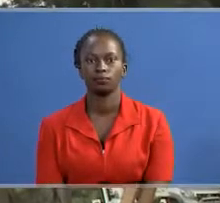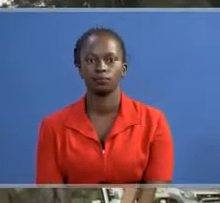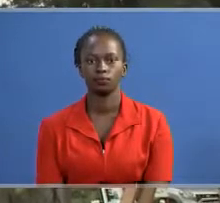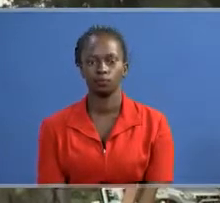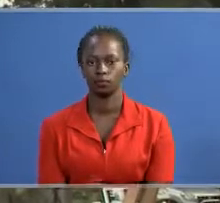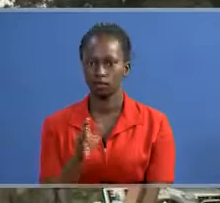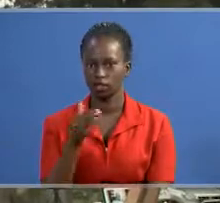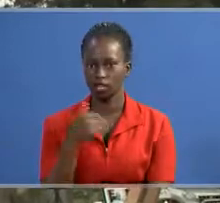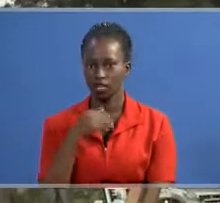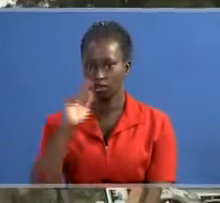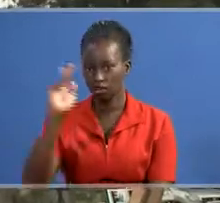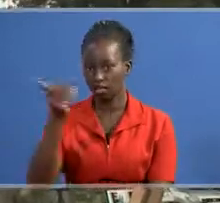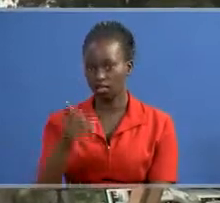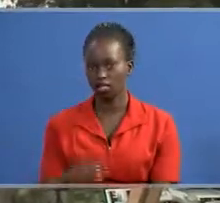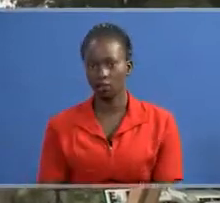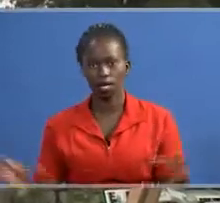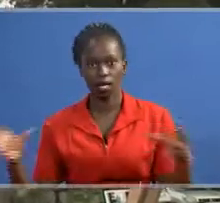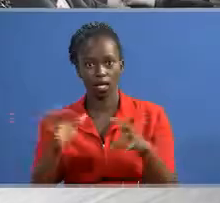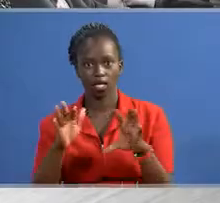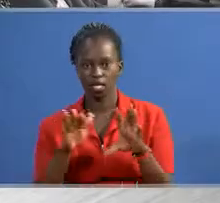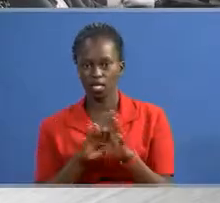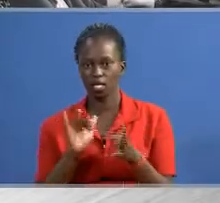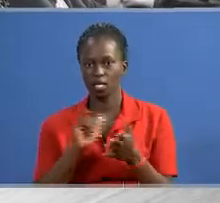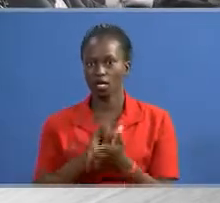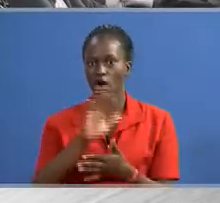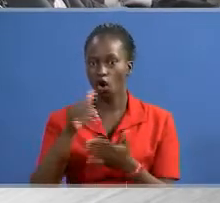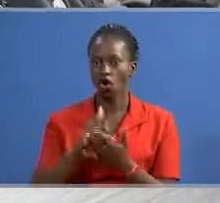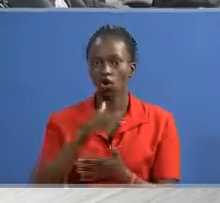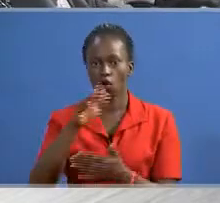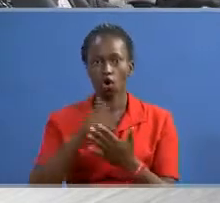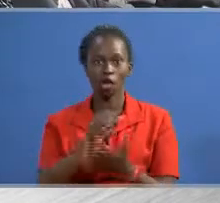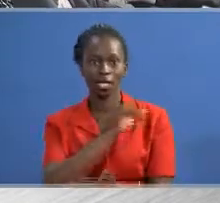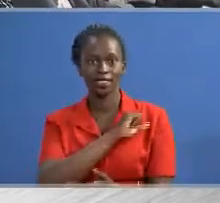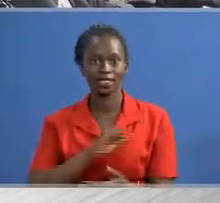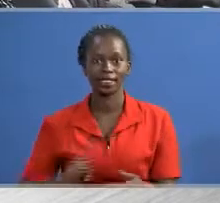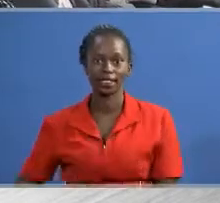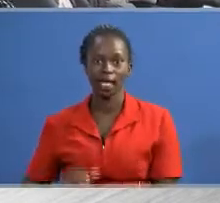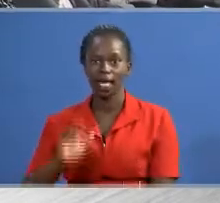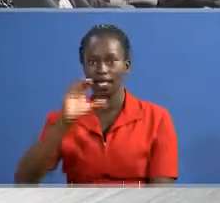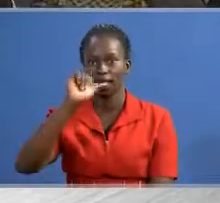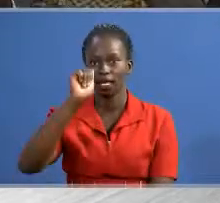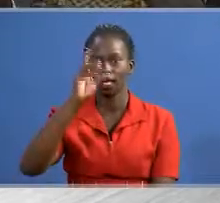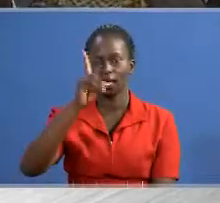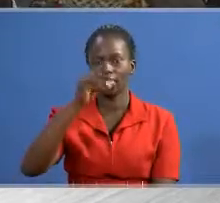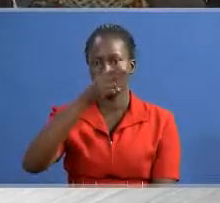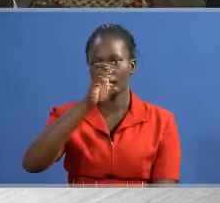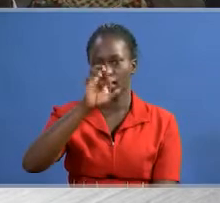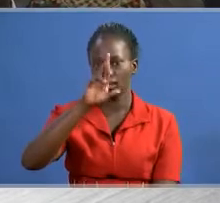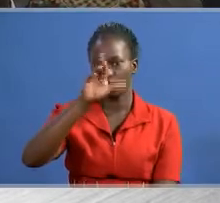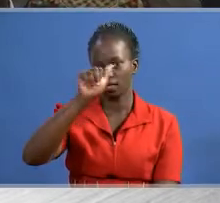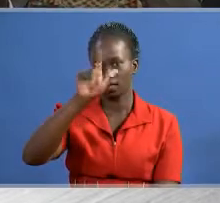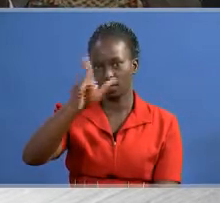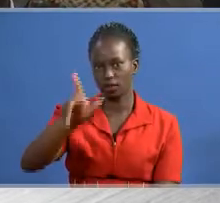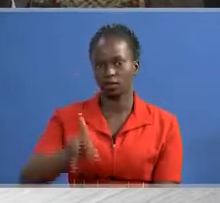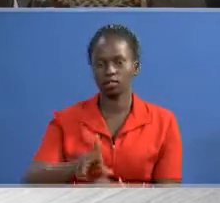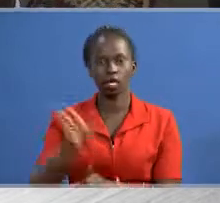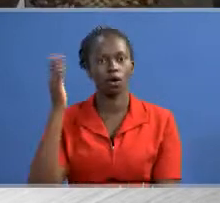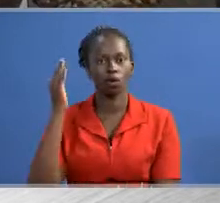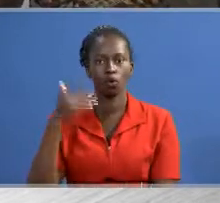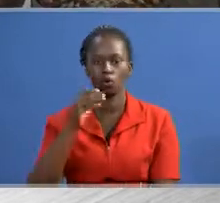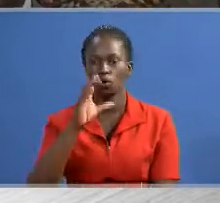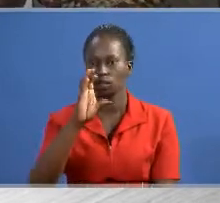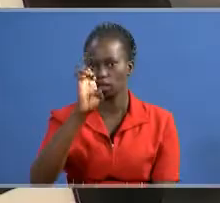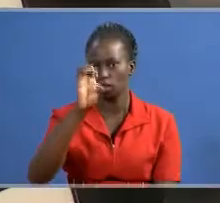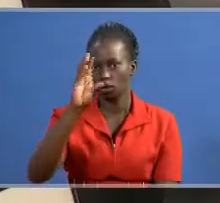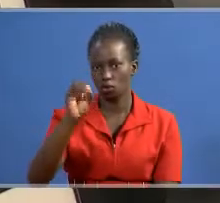Hundreds of Kenyans gathered at All Saints Cathedral in Nairobi in celebration of Bob Collymore's life. The former Safaricom